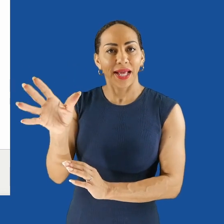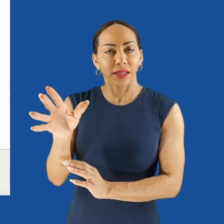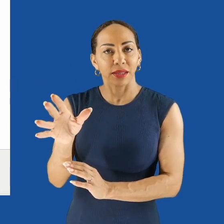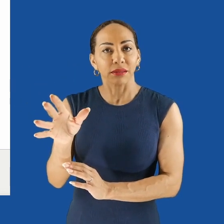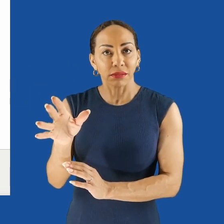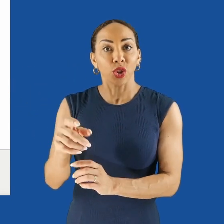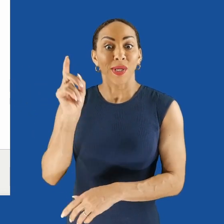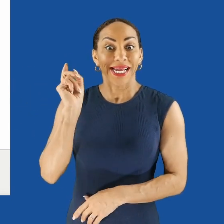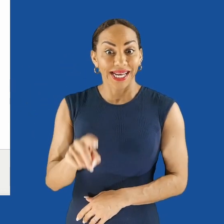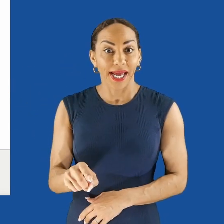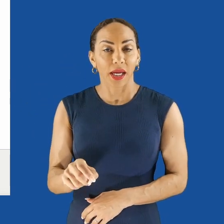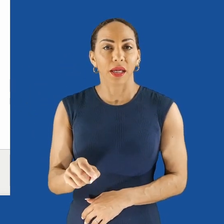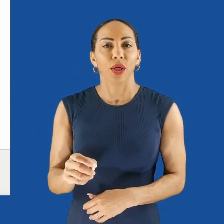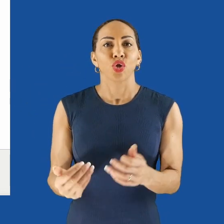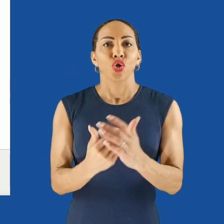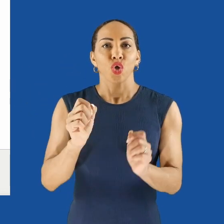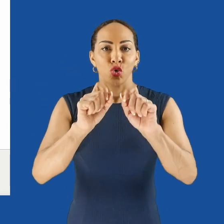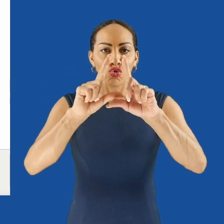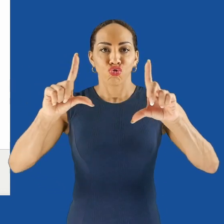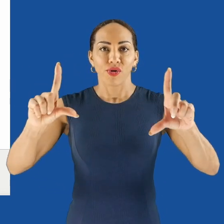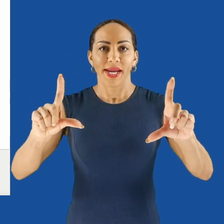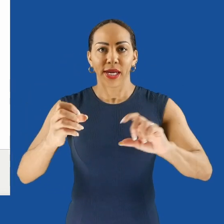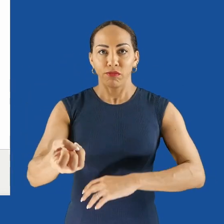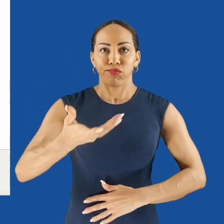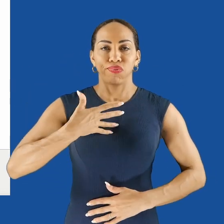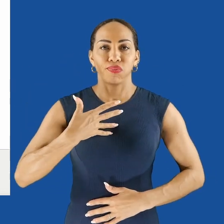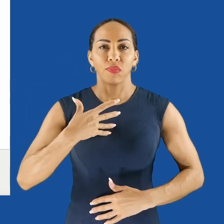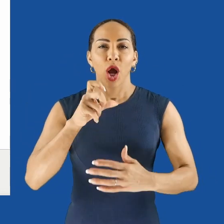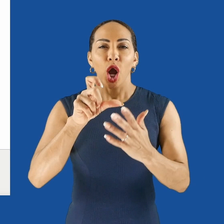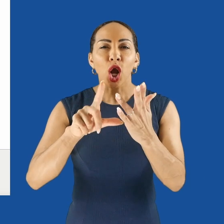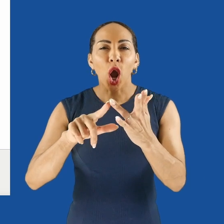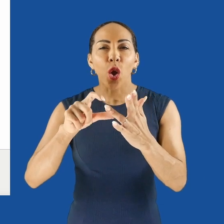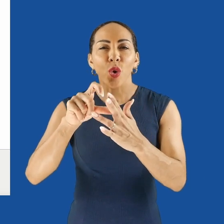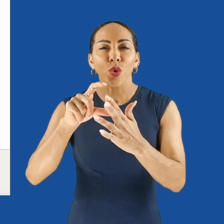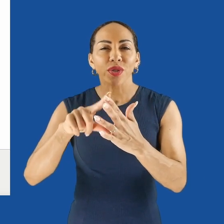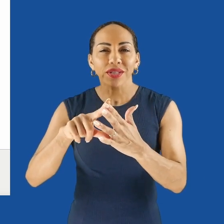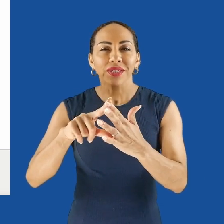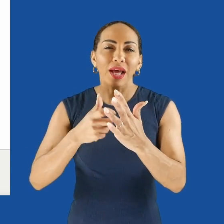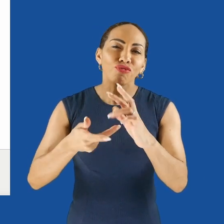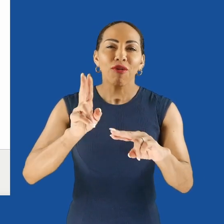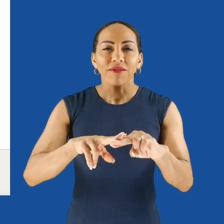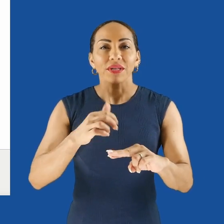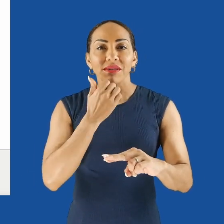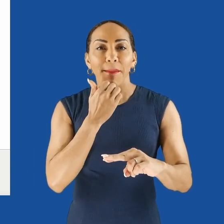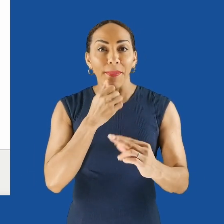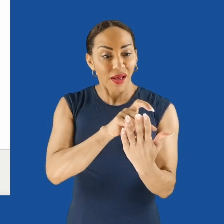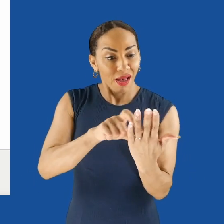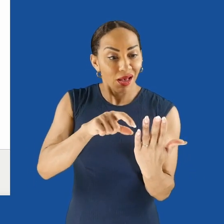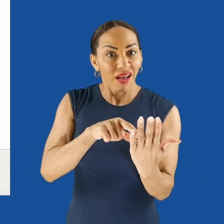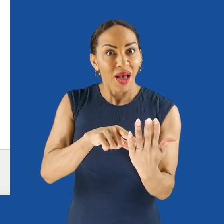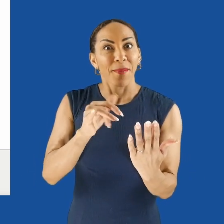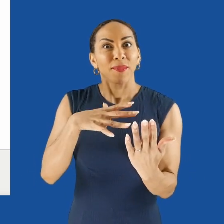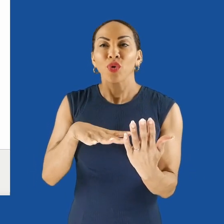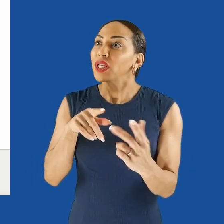done this, a screen will come up to show a code, a reference number that you can use if you need to contact Access to